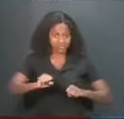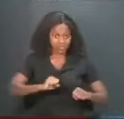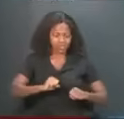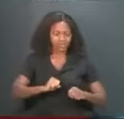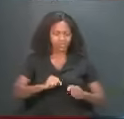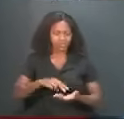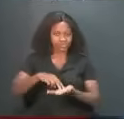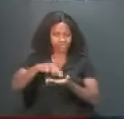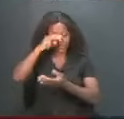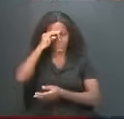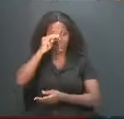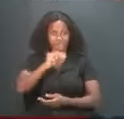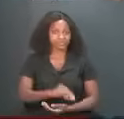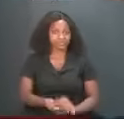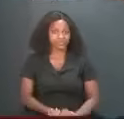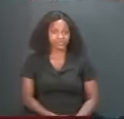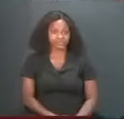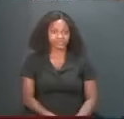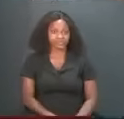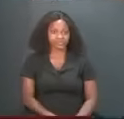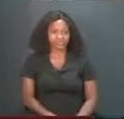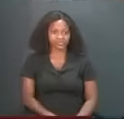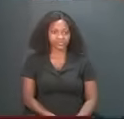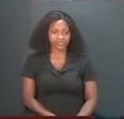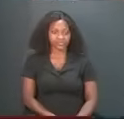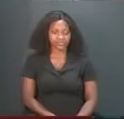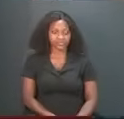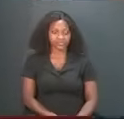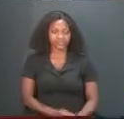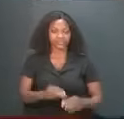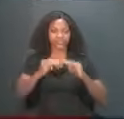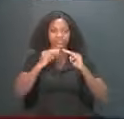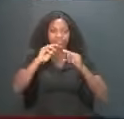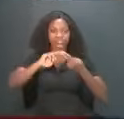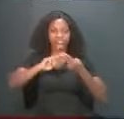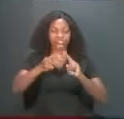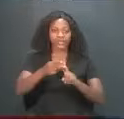motion on his behalf, Mr. Speaker. Motion number